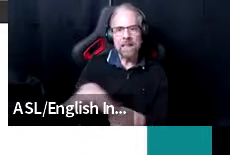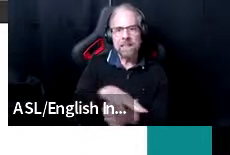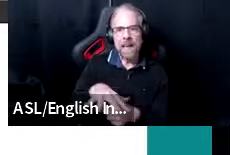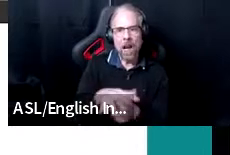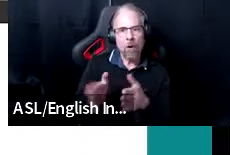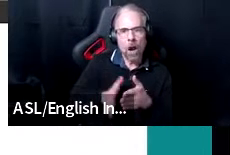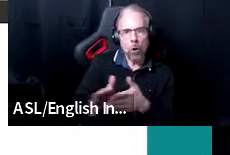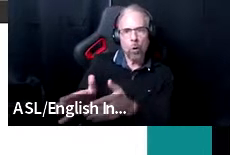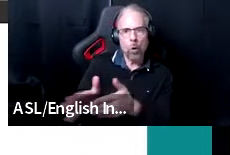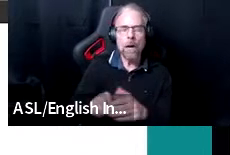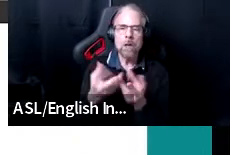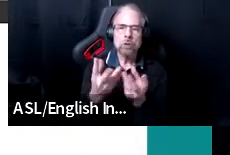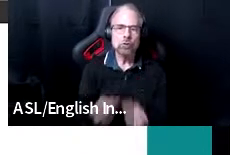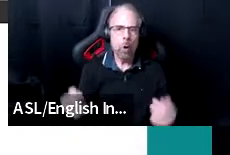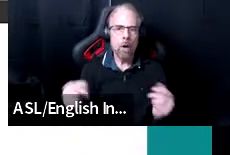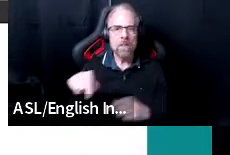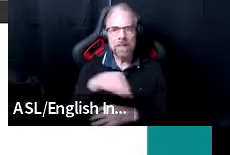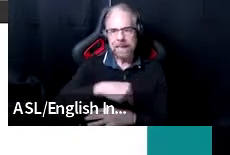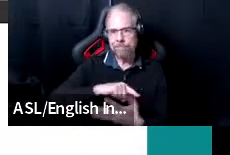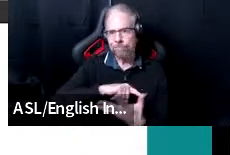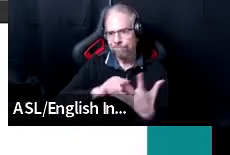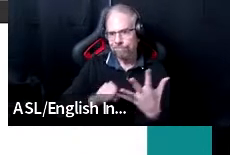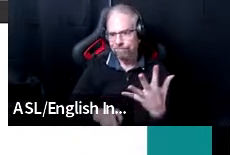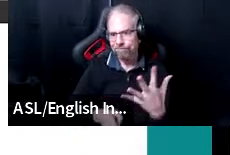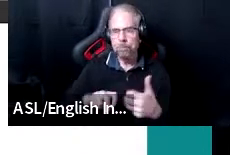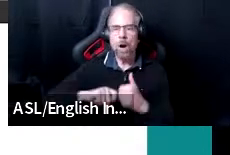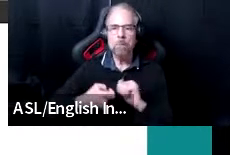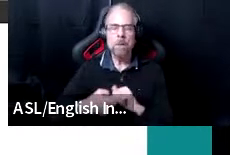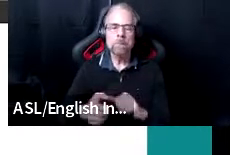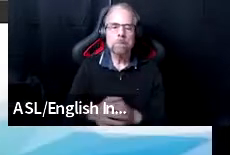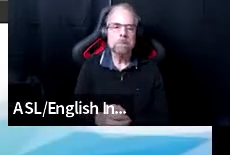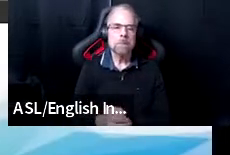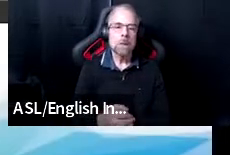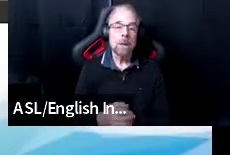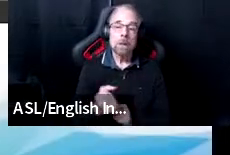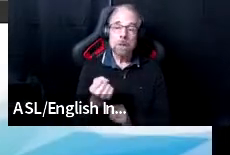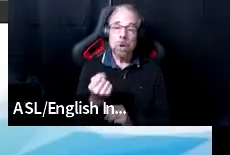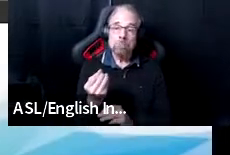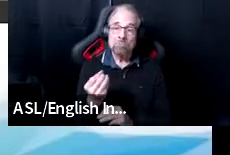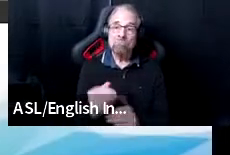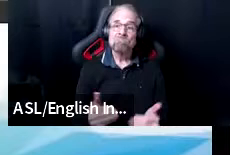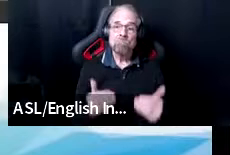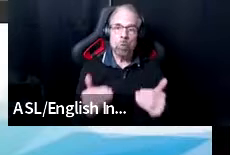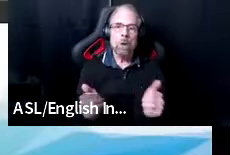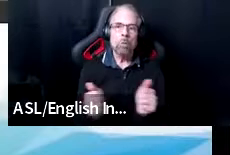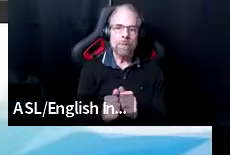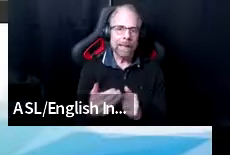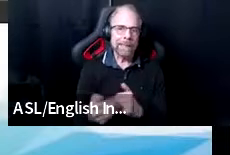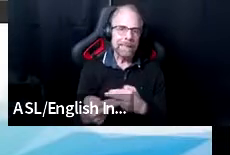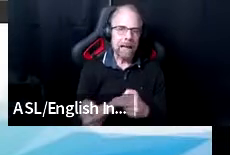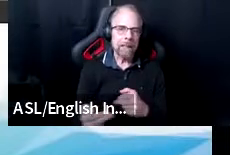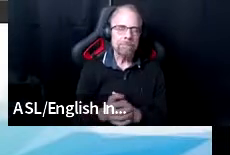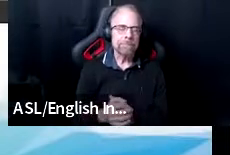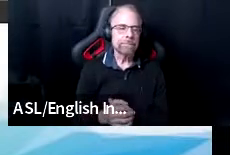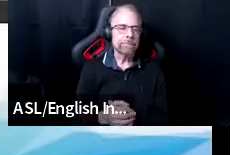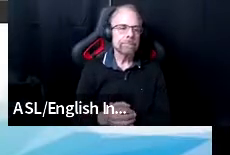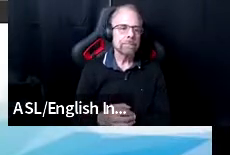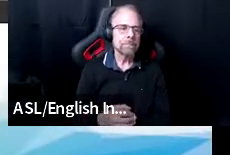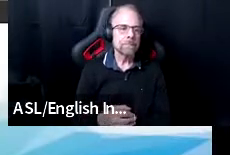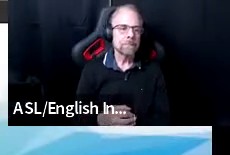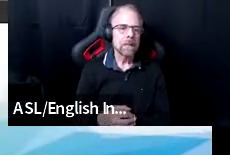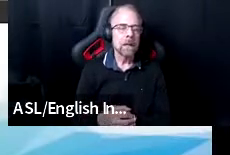to solve these problems. So let's go to the next slide, and that